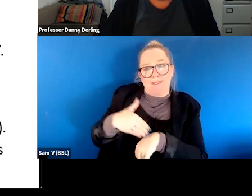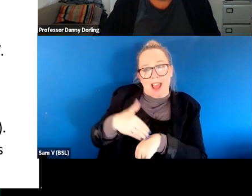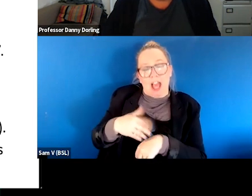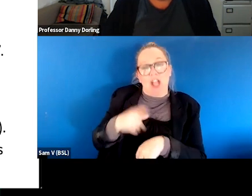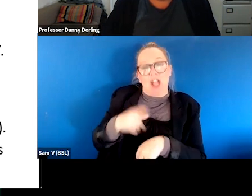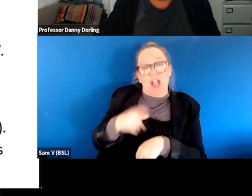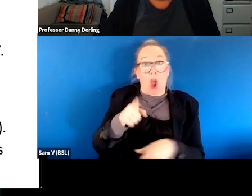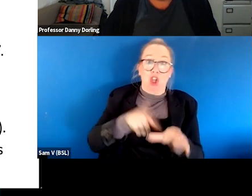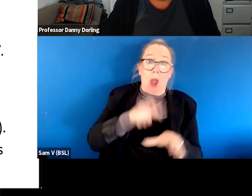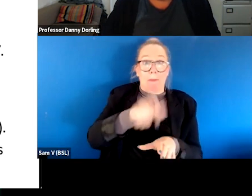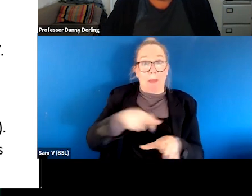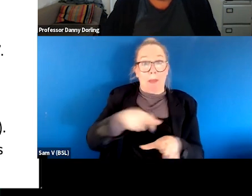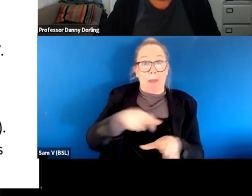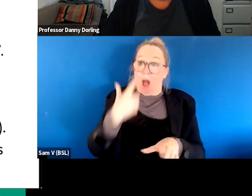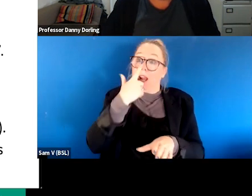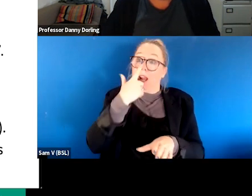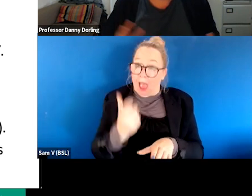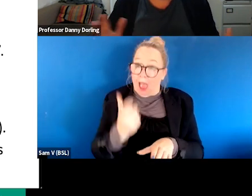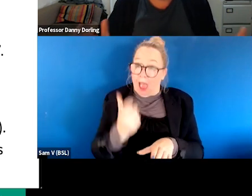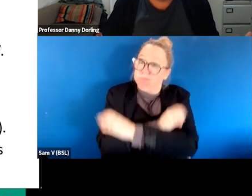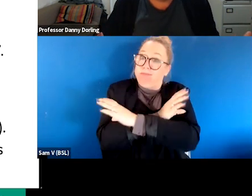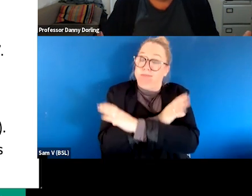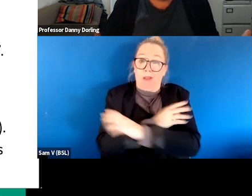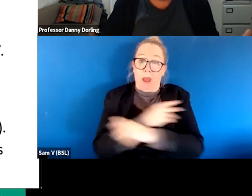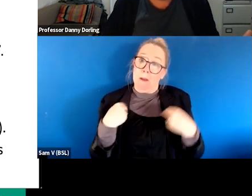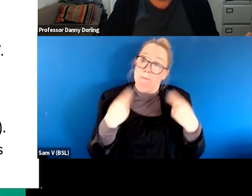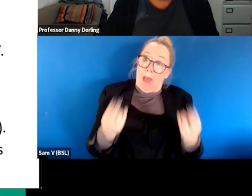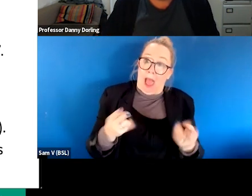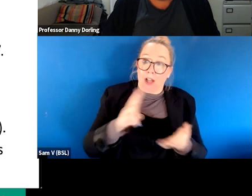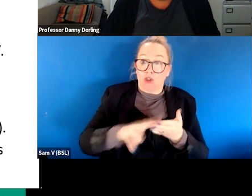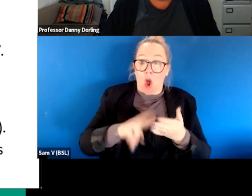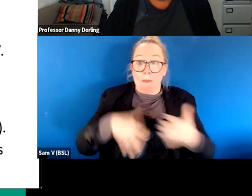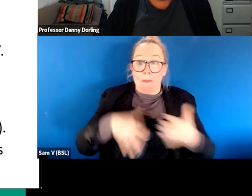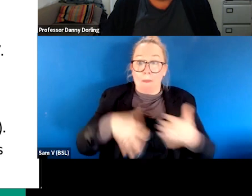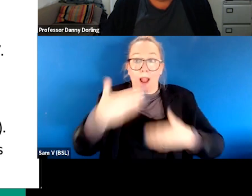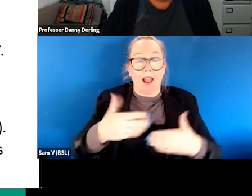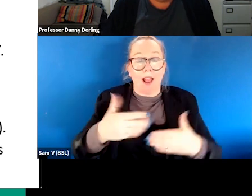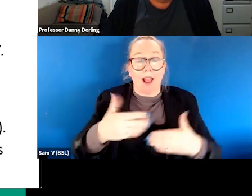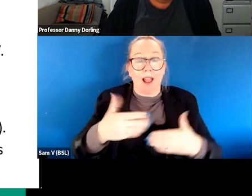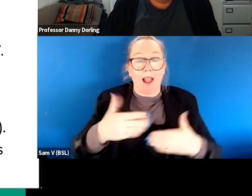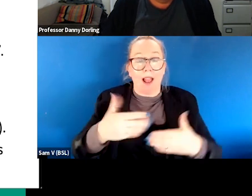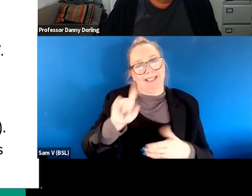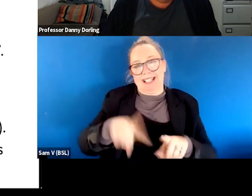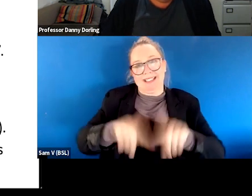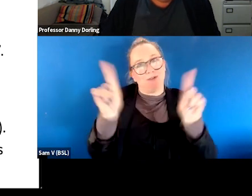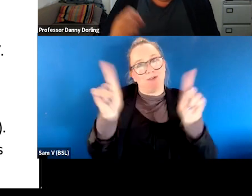to is certainly not going to be the same normal that they would have returned to had there not been a pandemic.